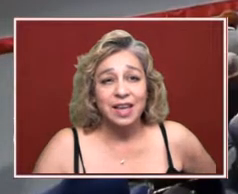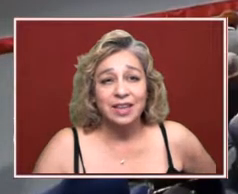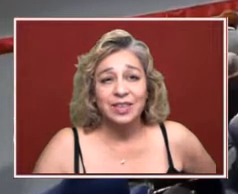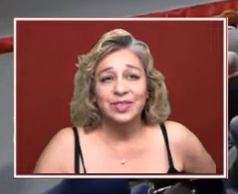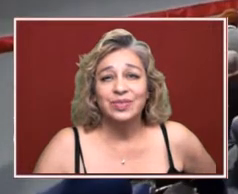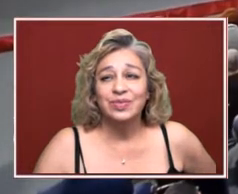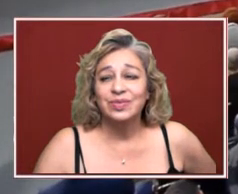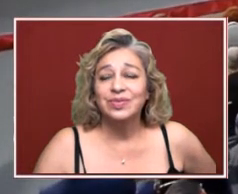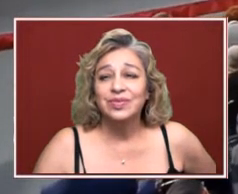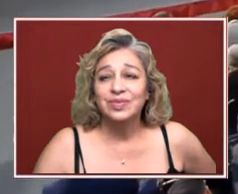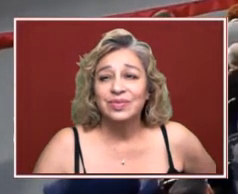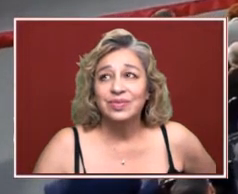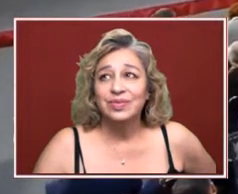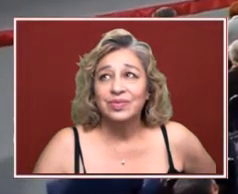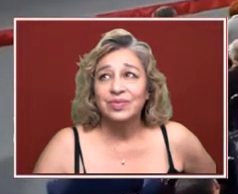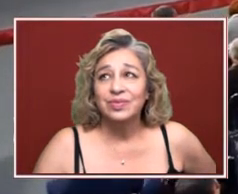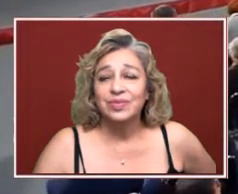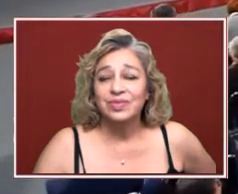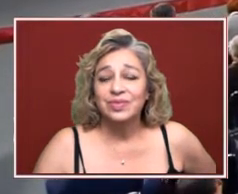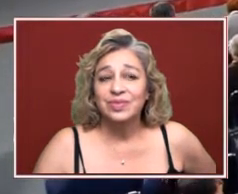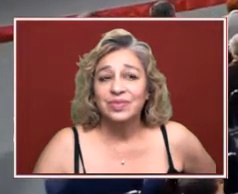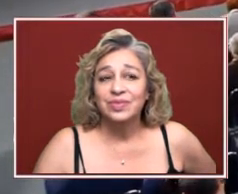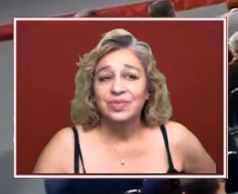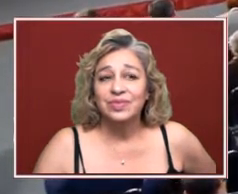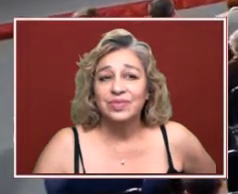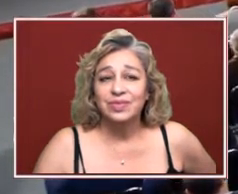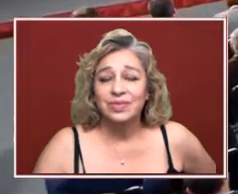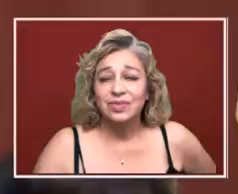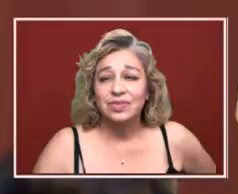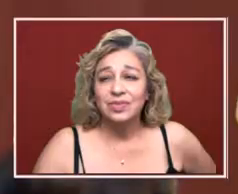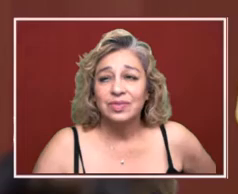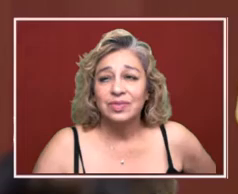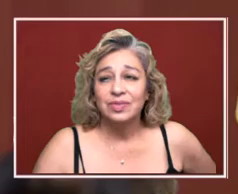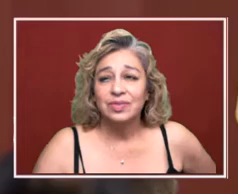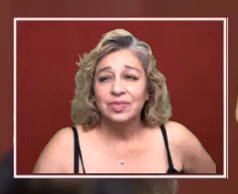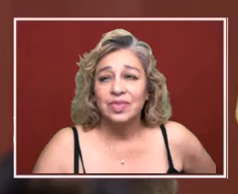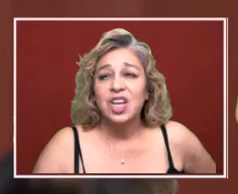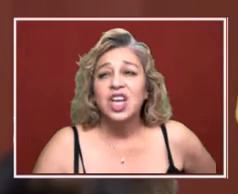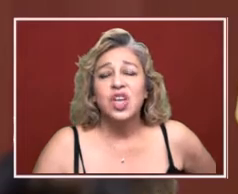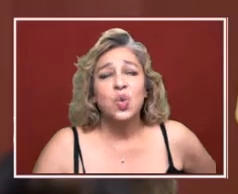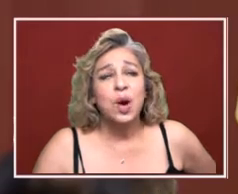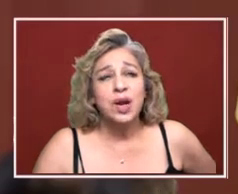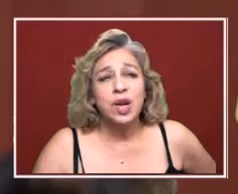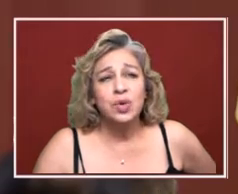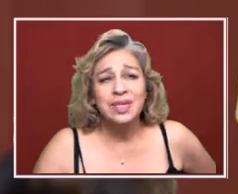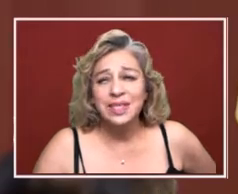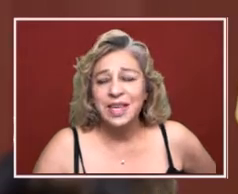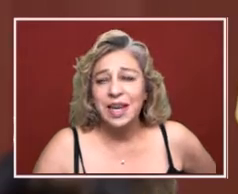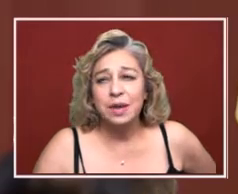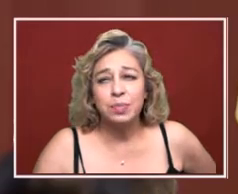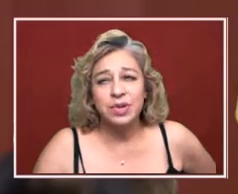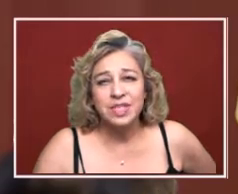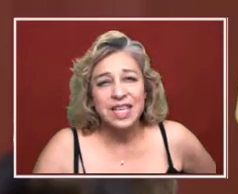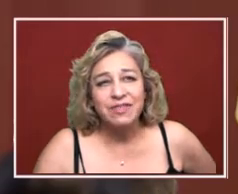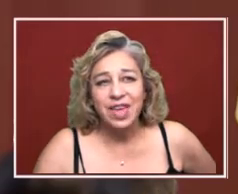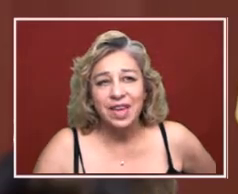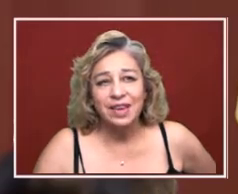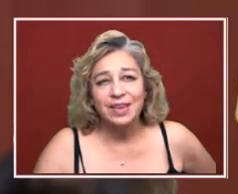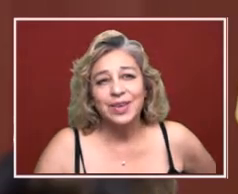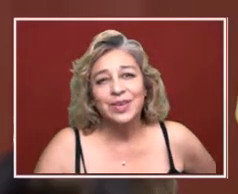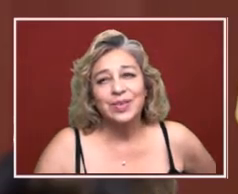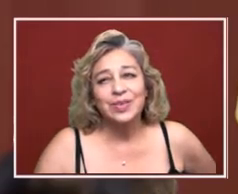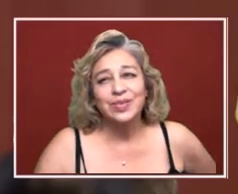surely. Ya están notando, percibiendo. You are noticing and